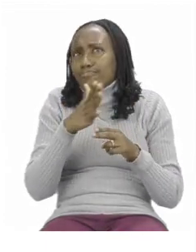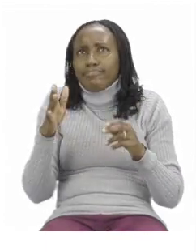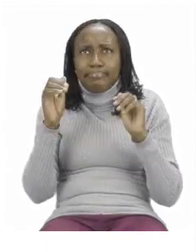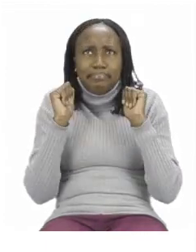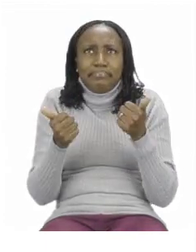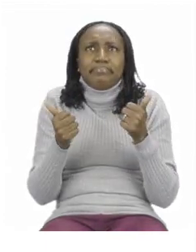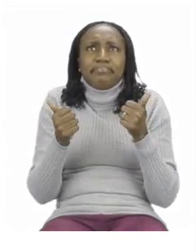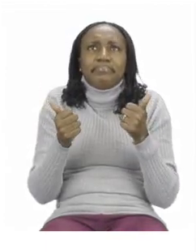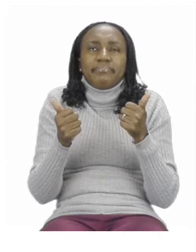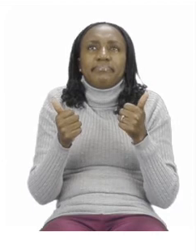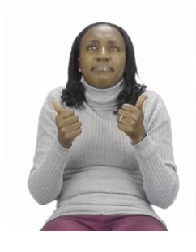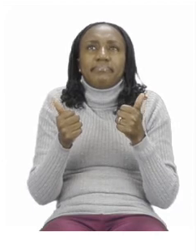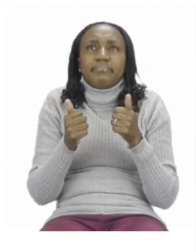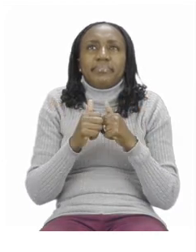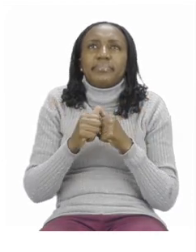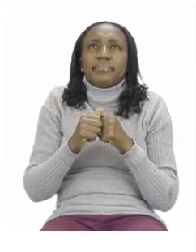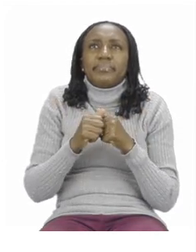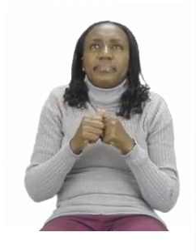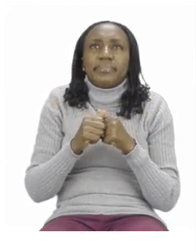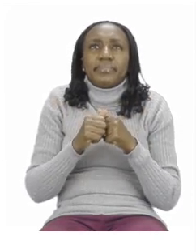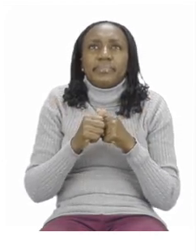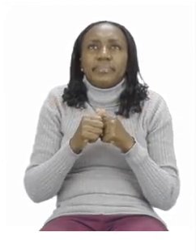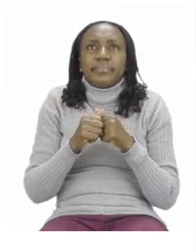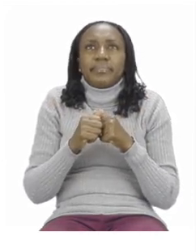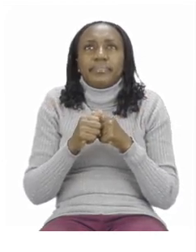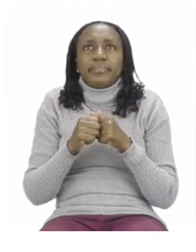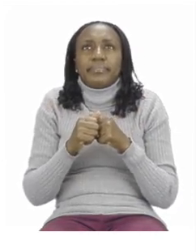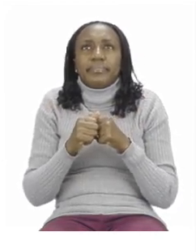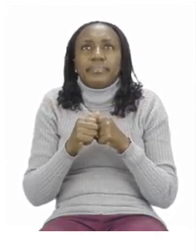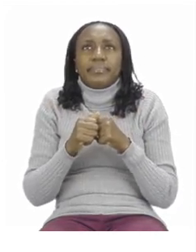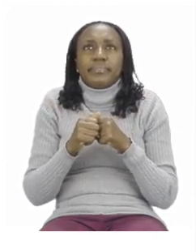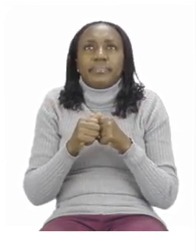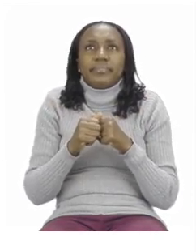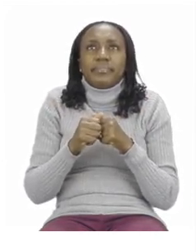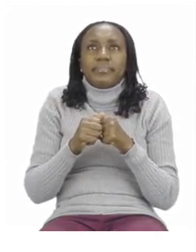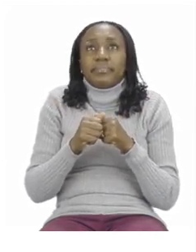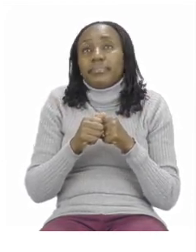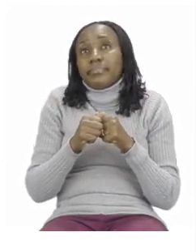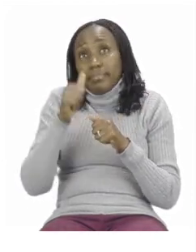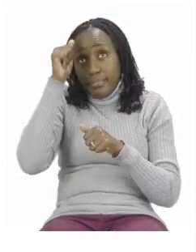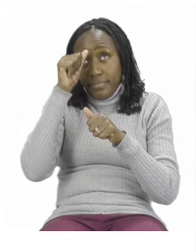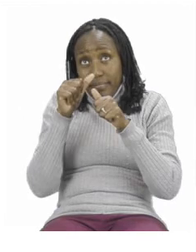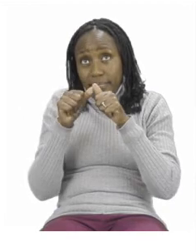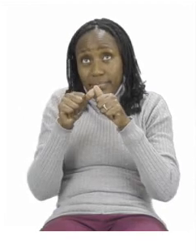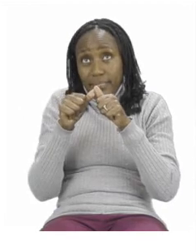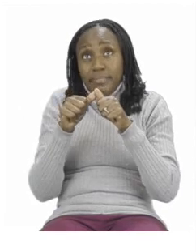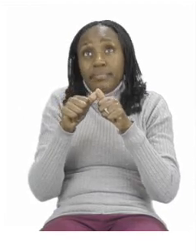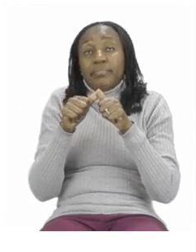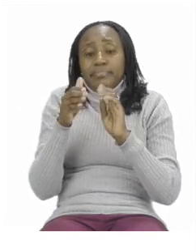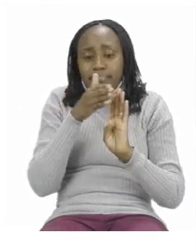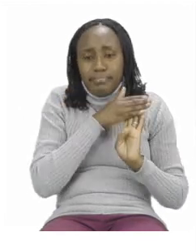of saving water. Remember everyone, when we save water, we make sure that